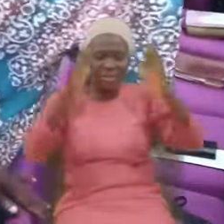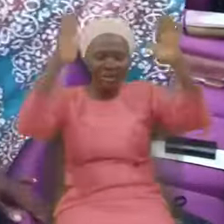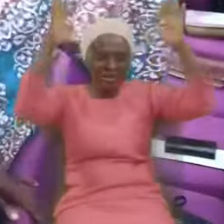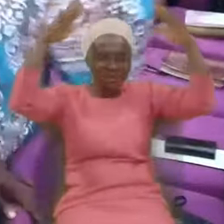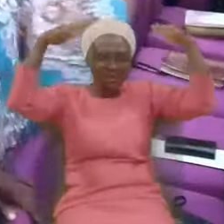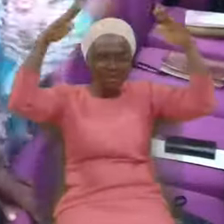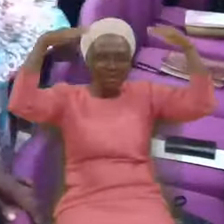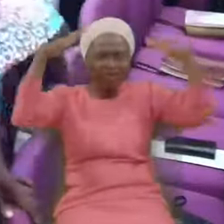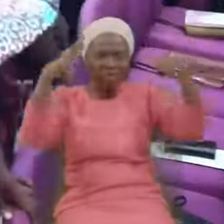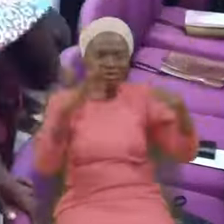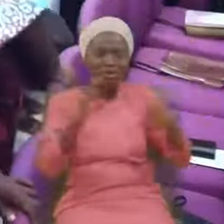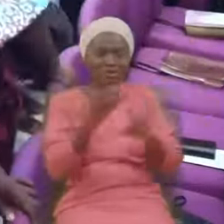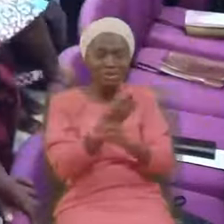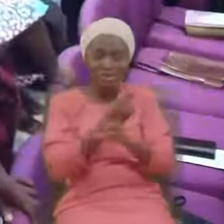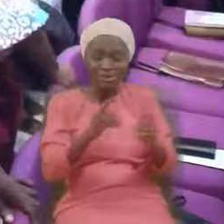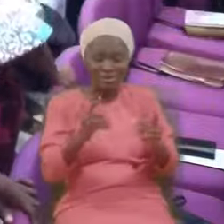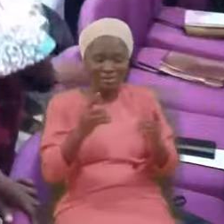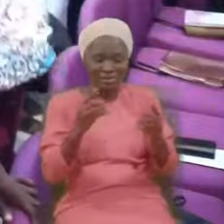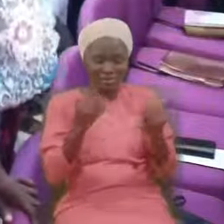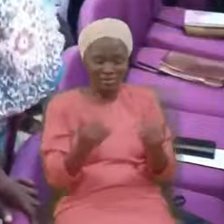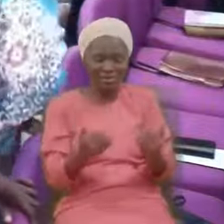Showers of deliverance.